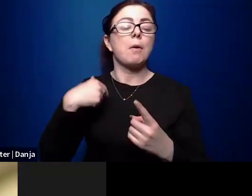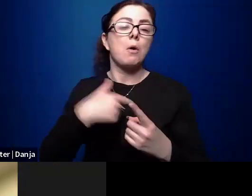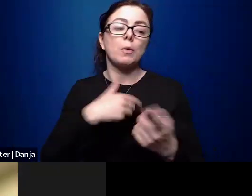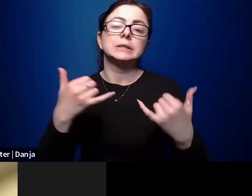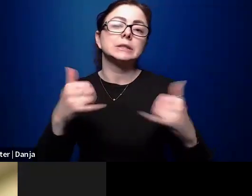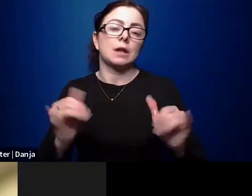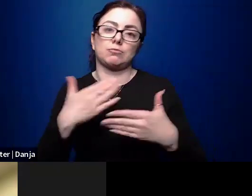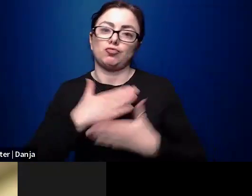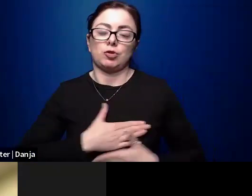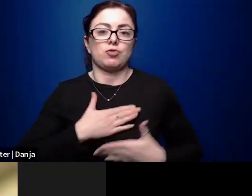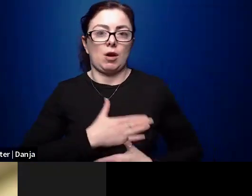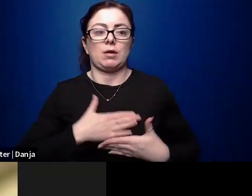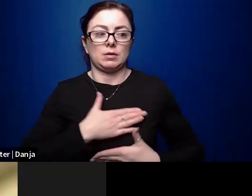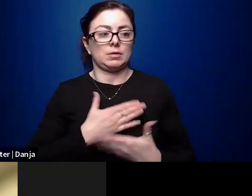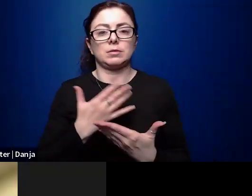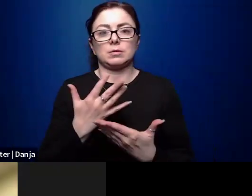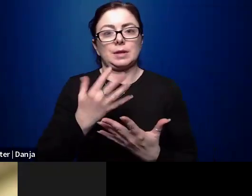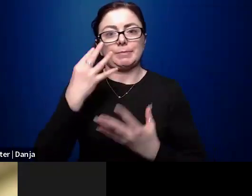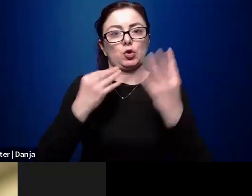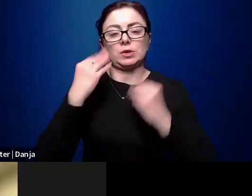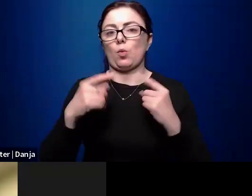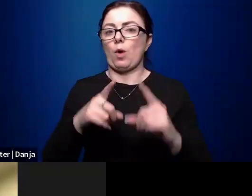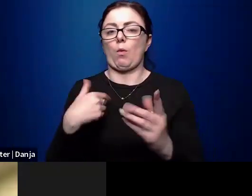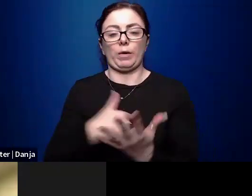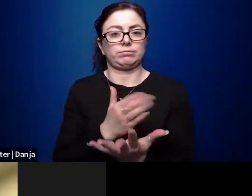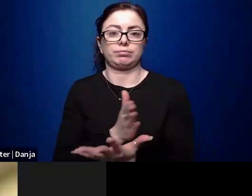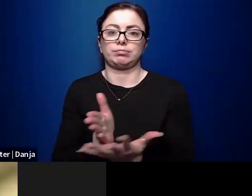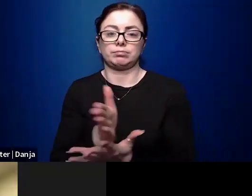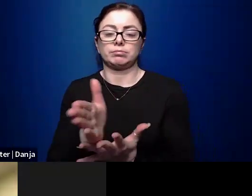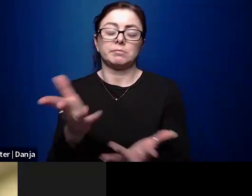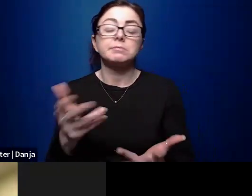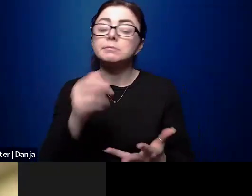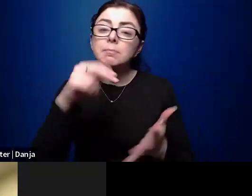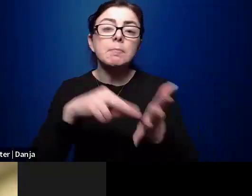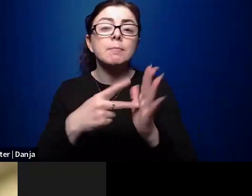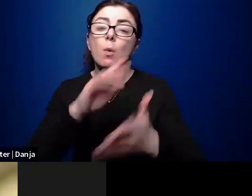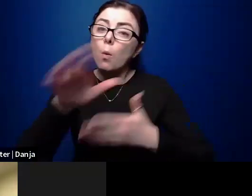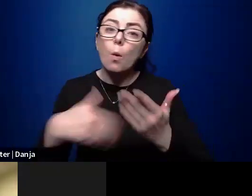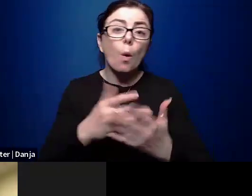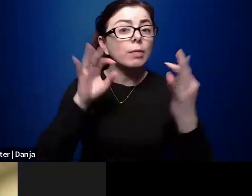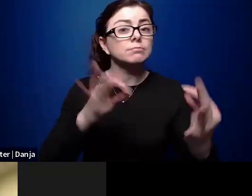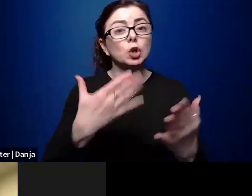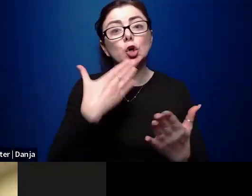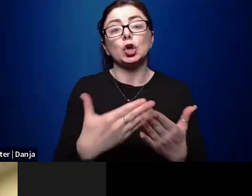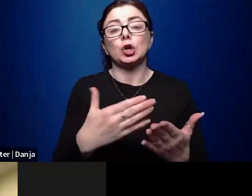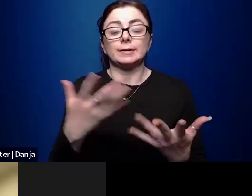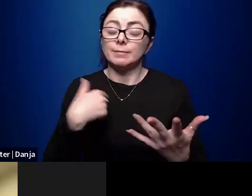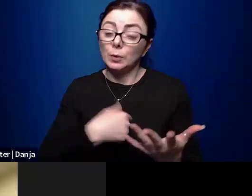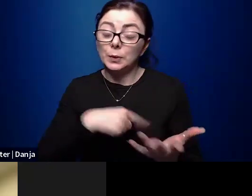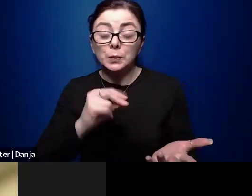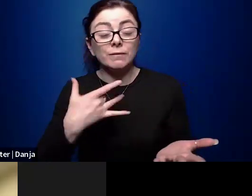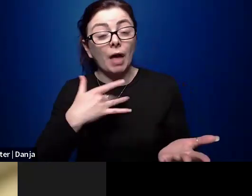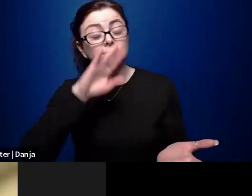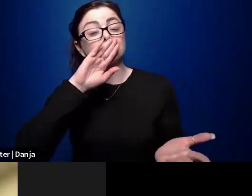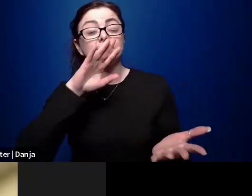ride. That's not to say that we don't encounter bad roads here and there, or even a pothole once in a while, but we are